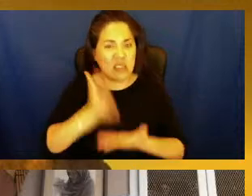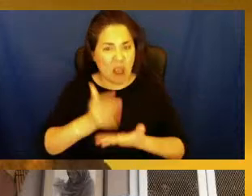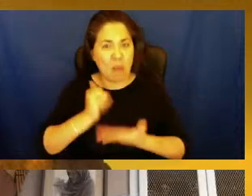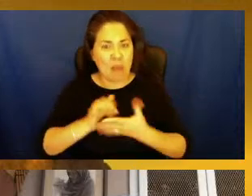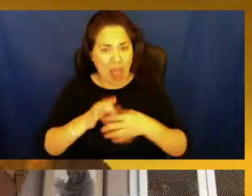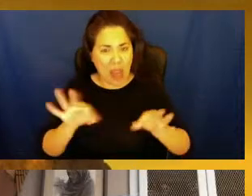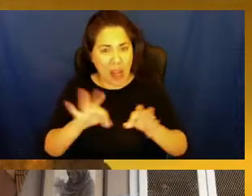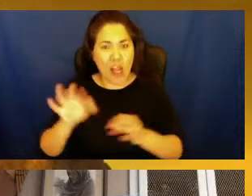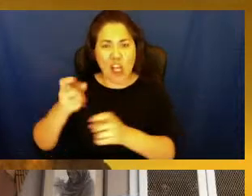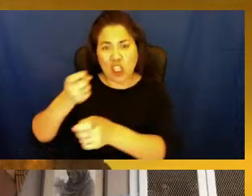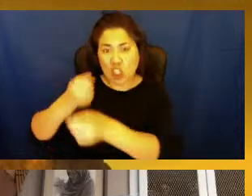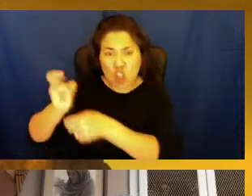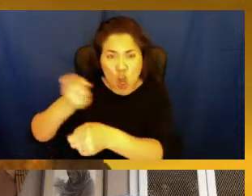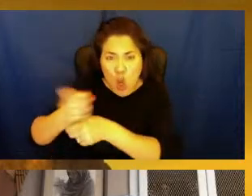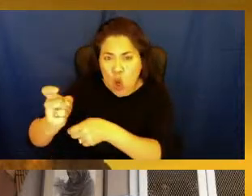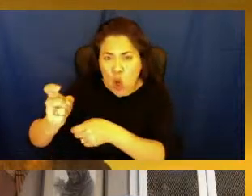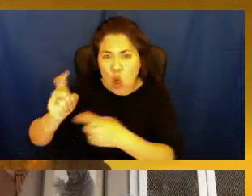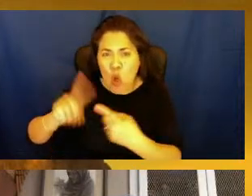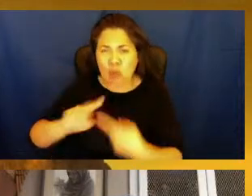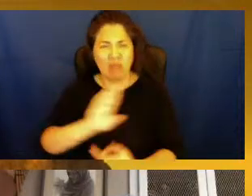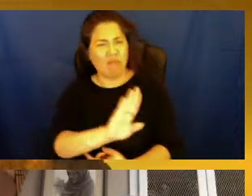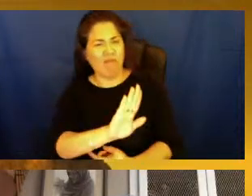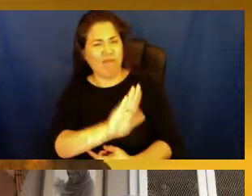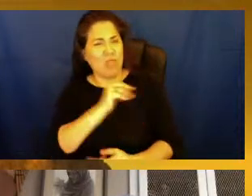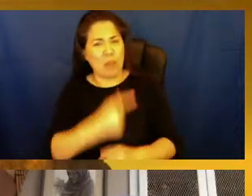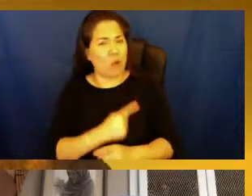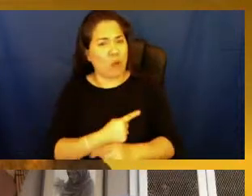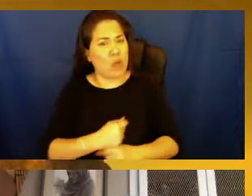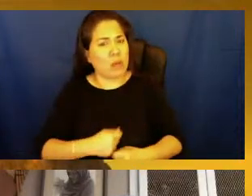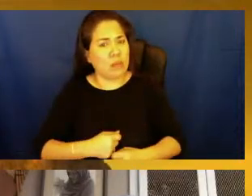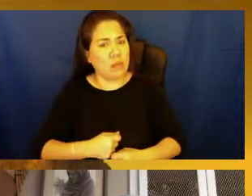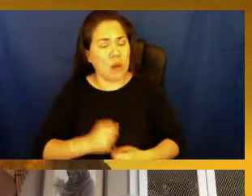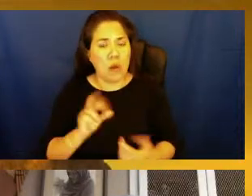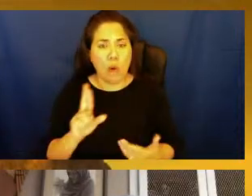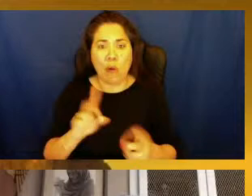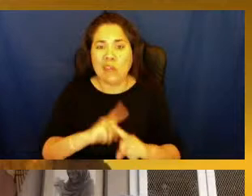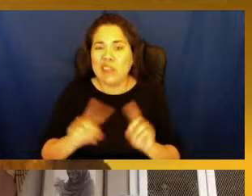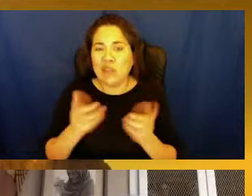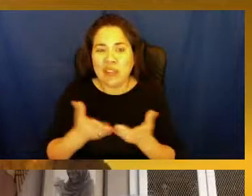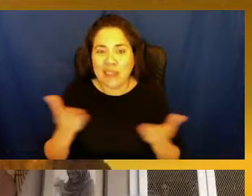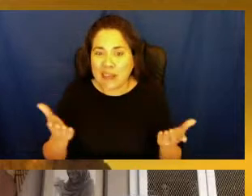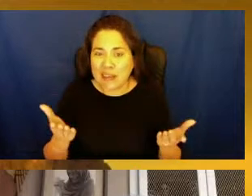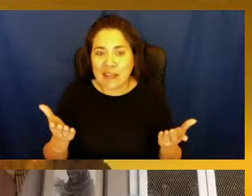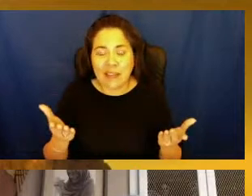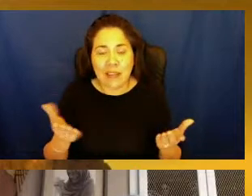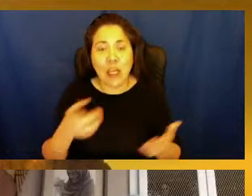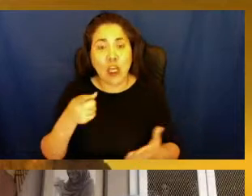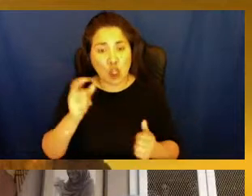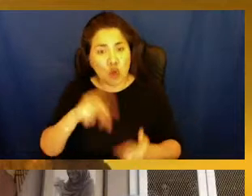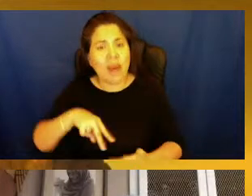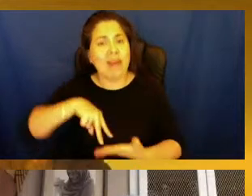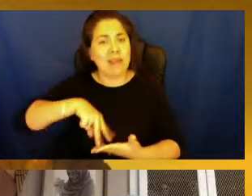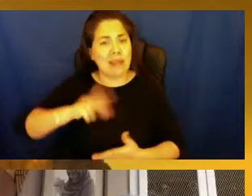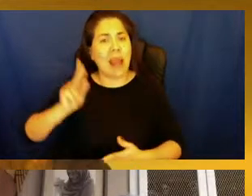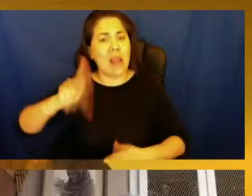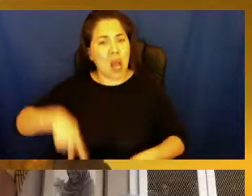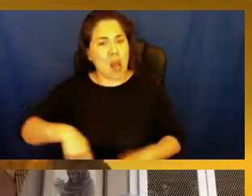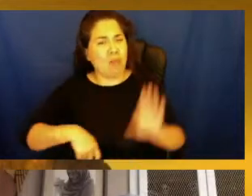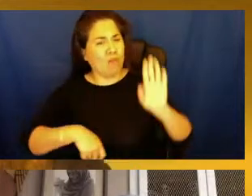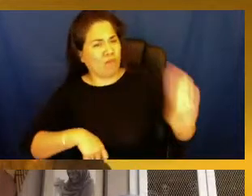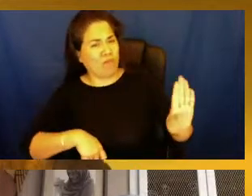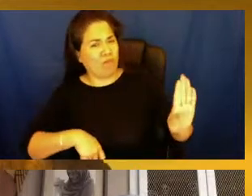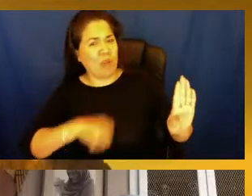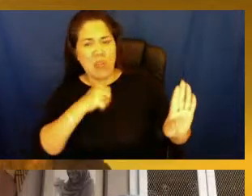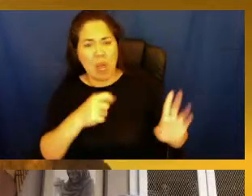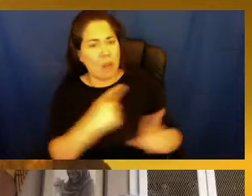make jokes or they say, I don't know, different things, you can, that in the same way that you would stop any other